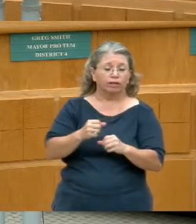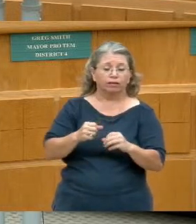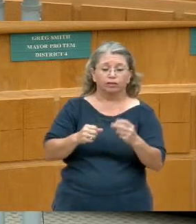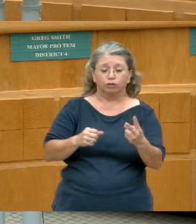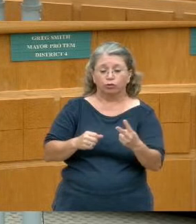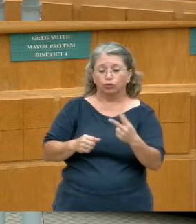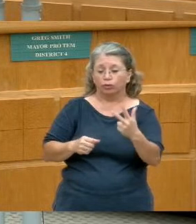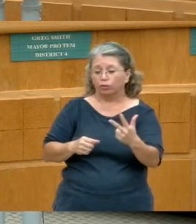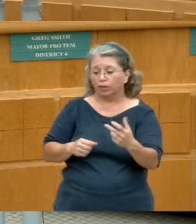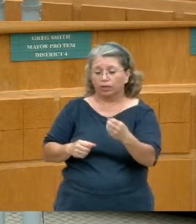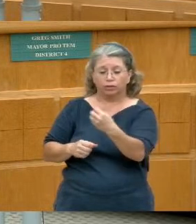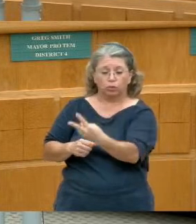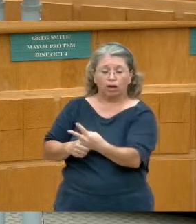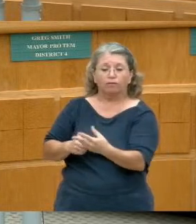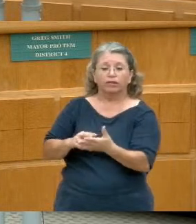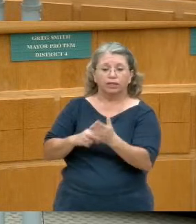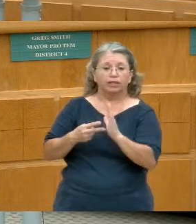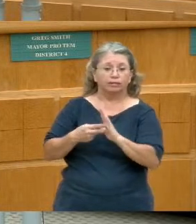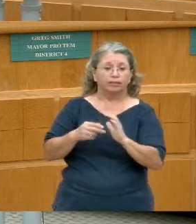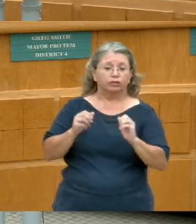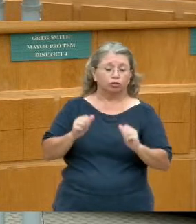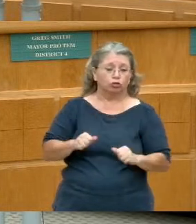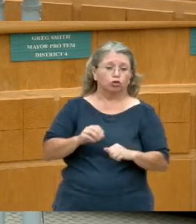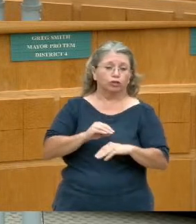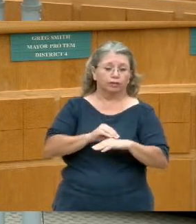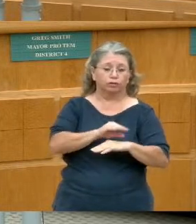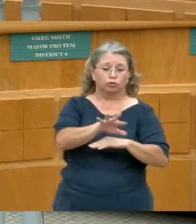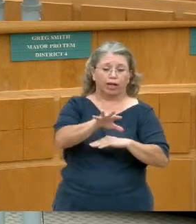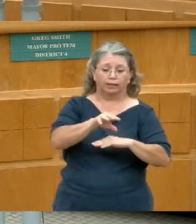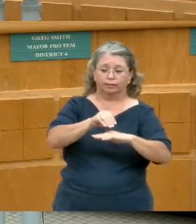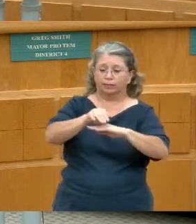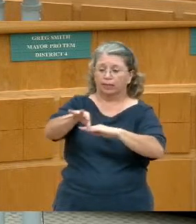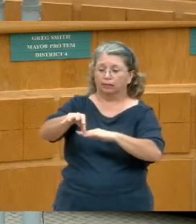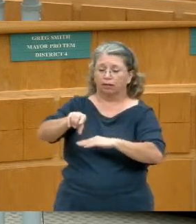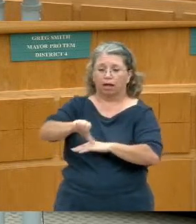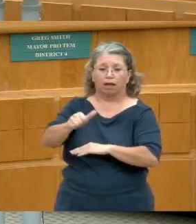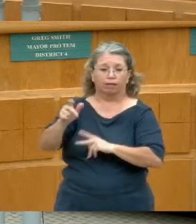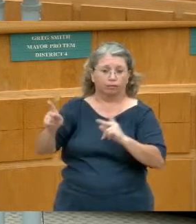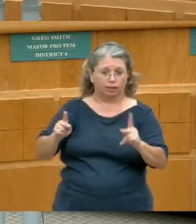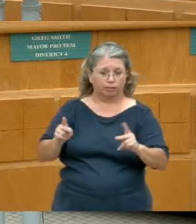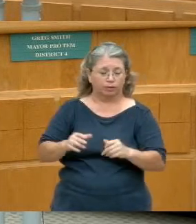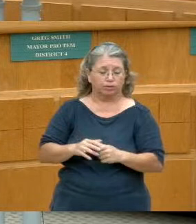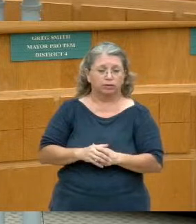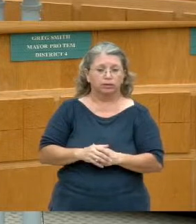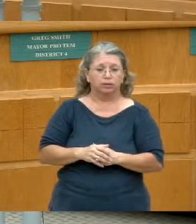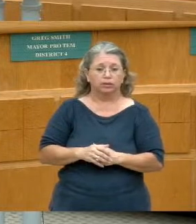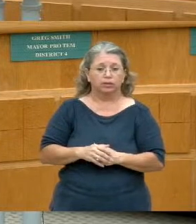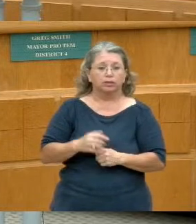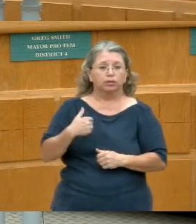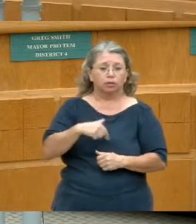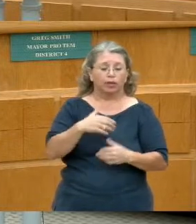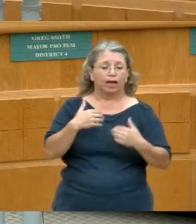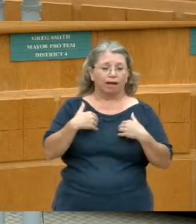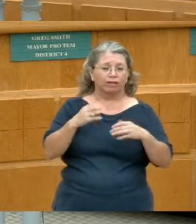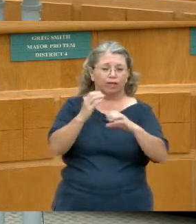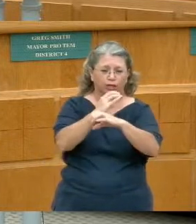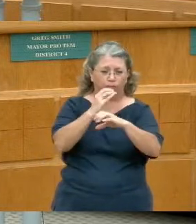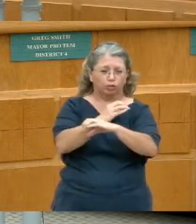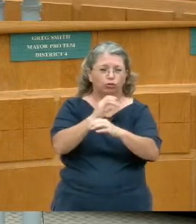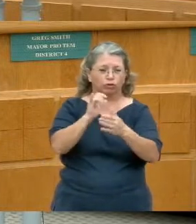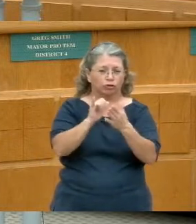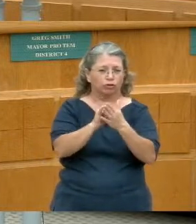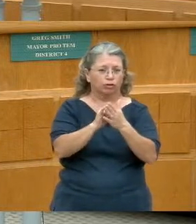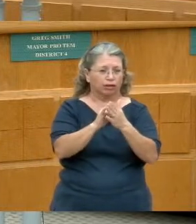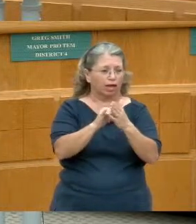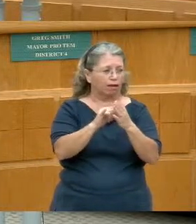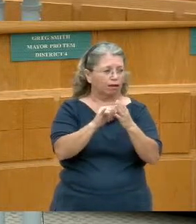that's the way that we would probabilistically parameterize this model. Luckily, we have computers to do this, and we don't have to sit there rolling dice to